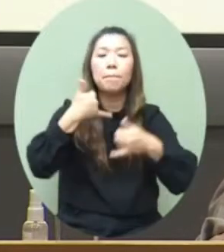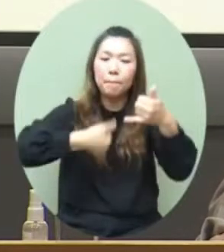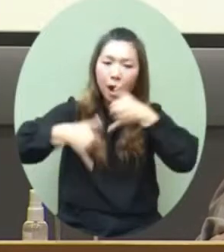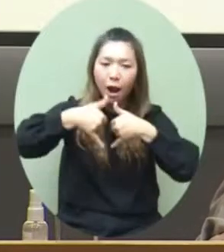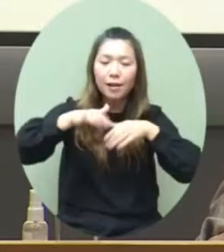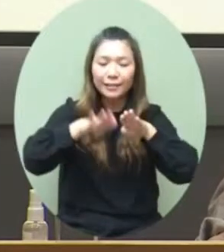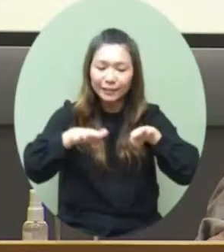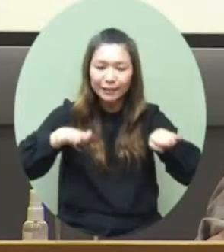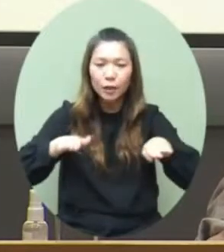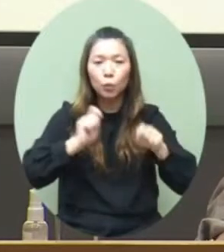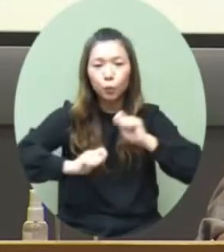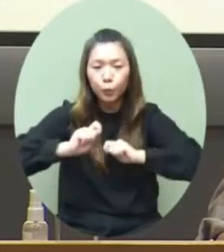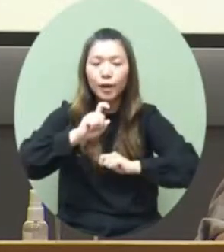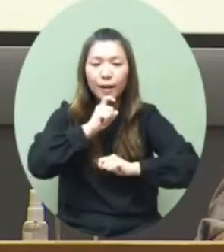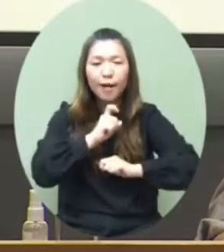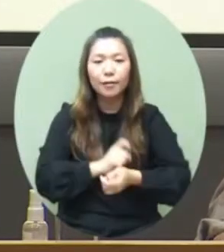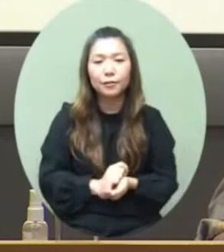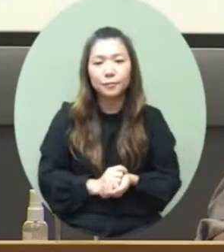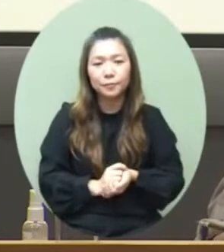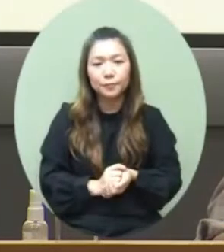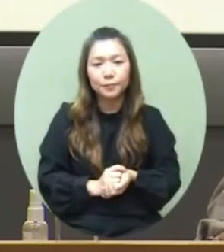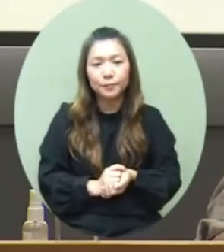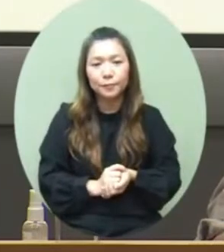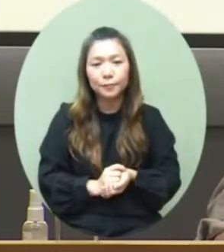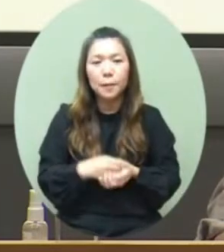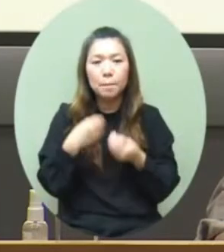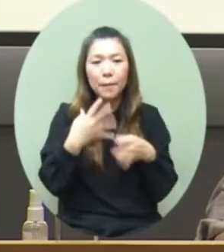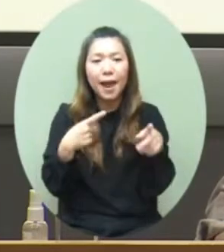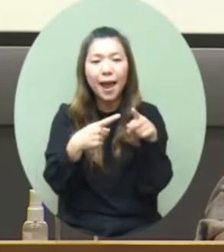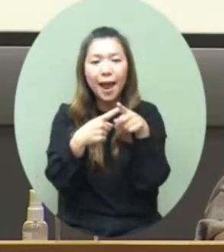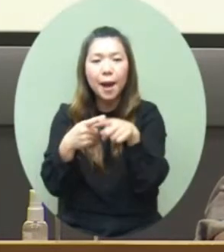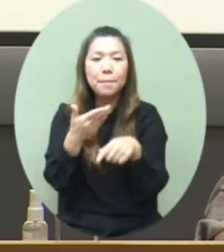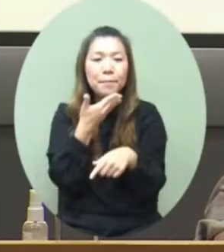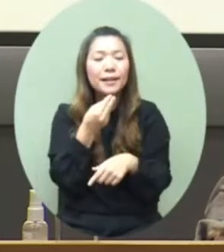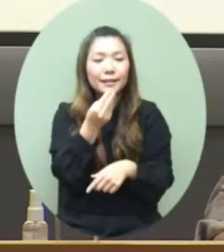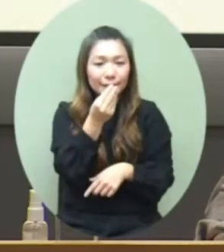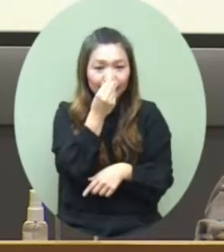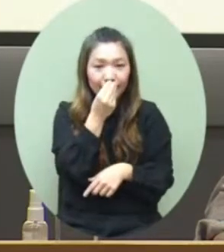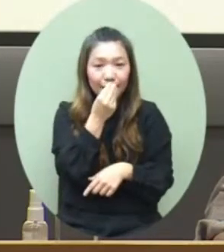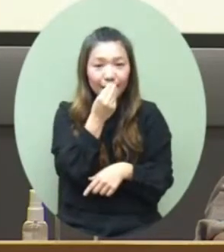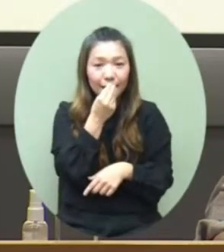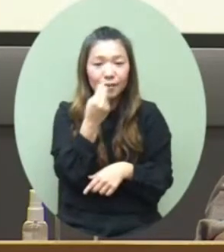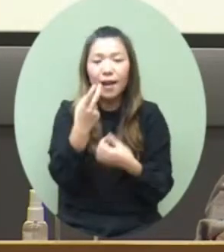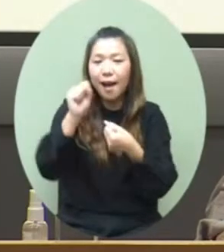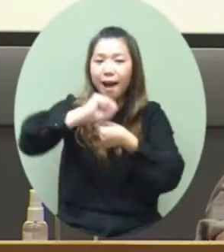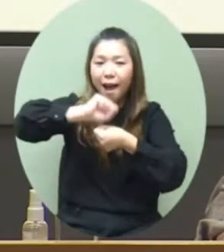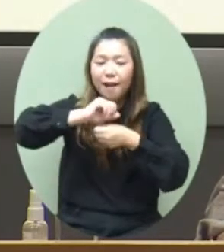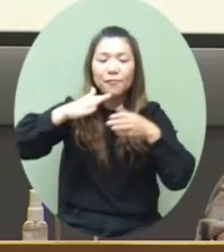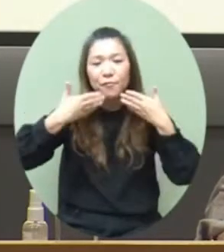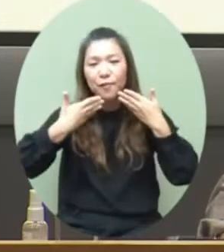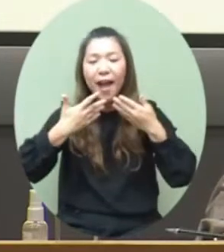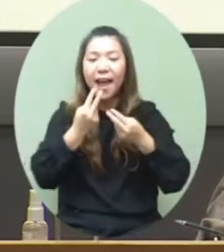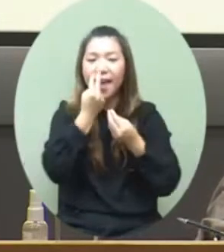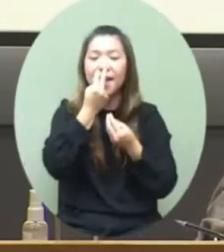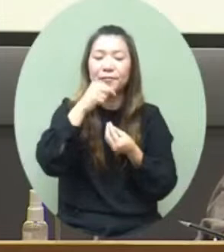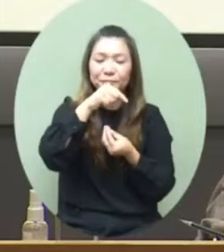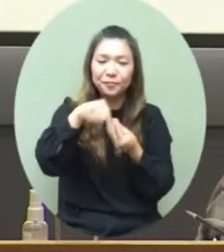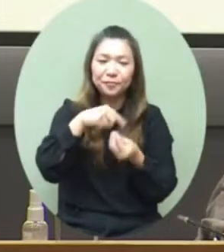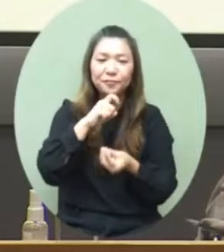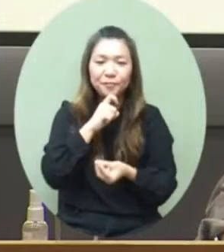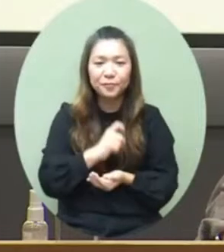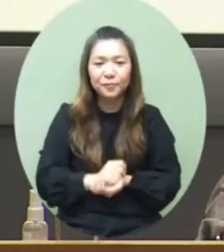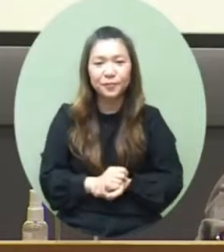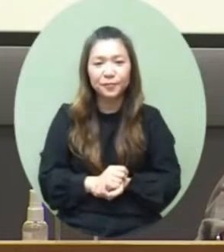Different themes will be adopted. There will also be youth elements together with performances and games for children so that